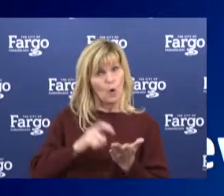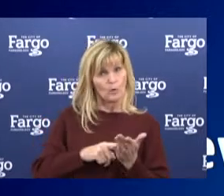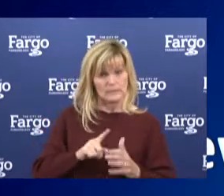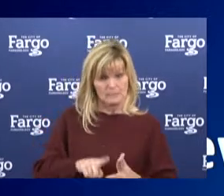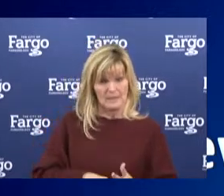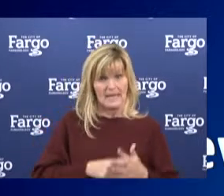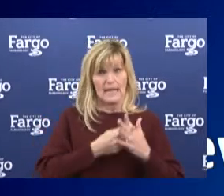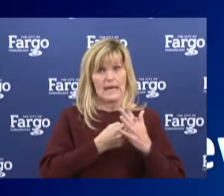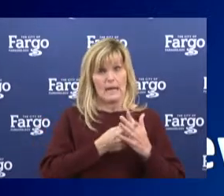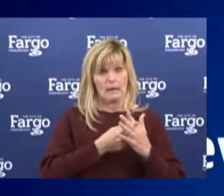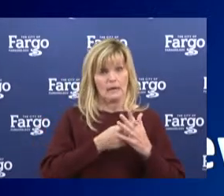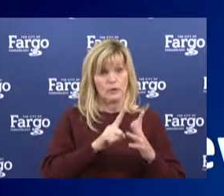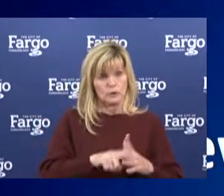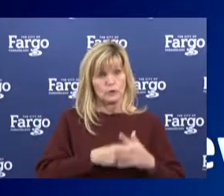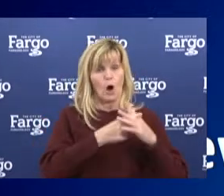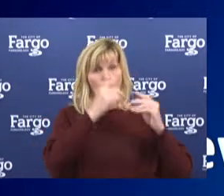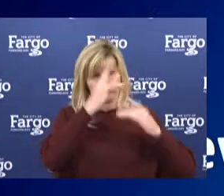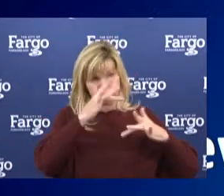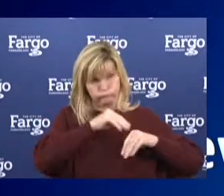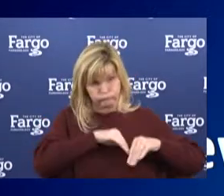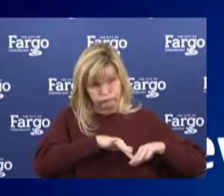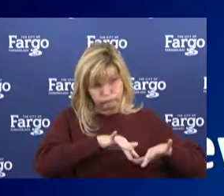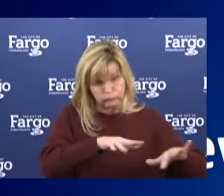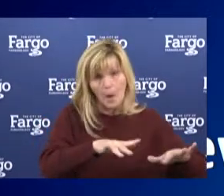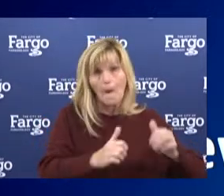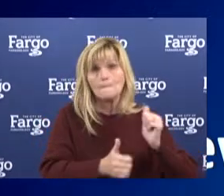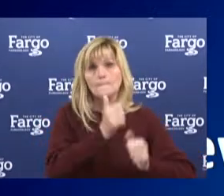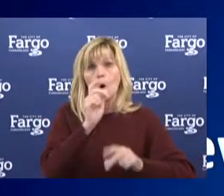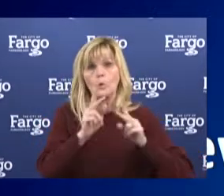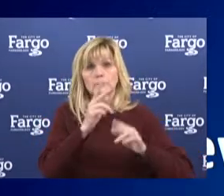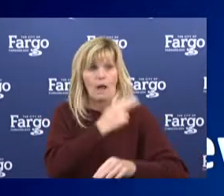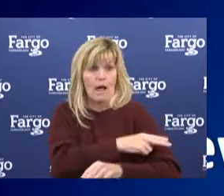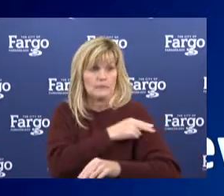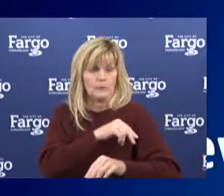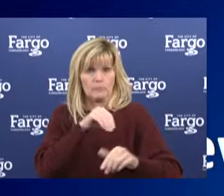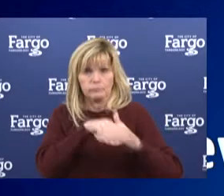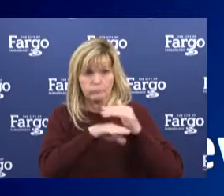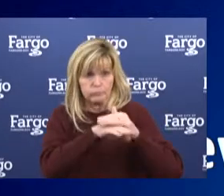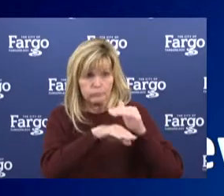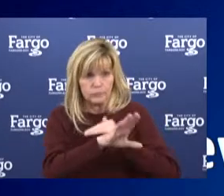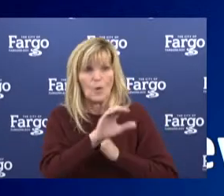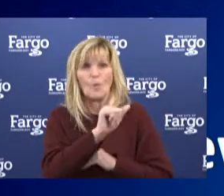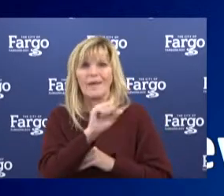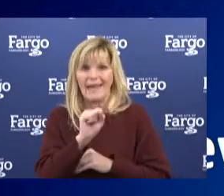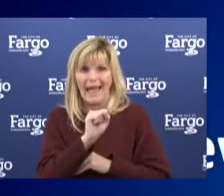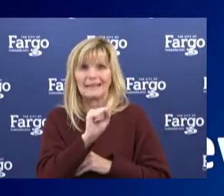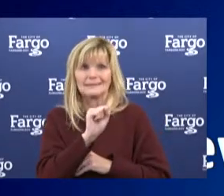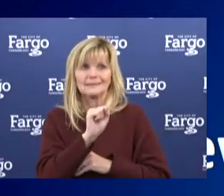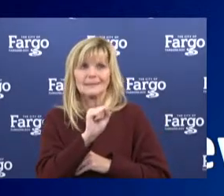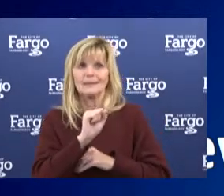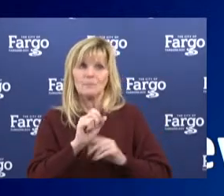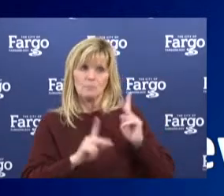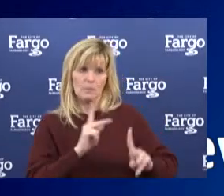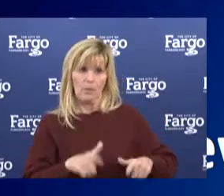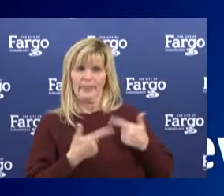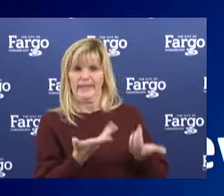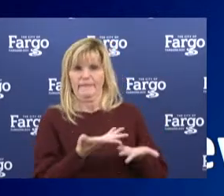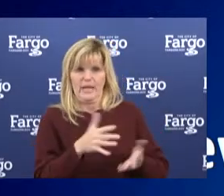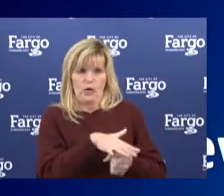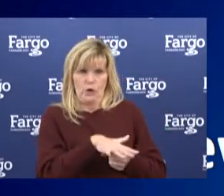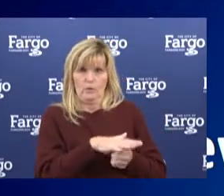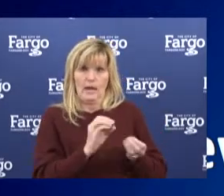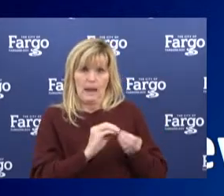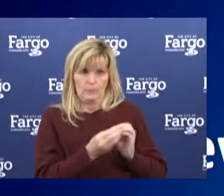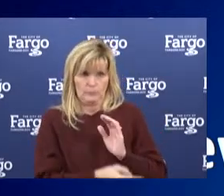the epidemic, most of the hospital admissions were in Cass County residents, where the epidemic was most